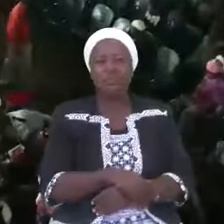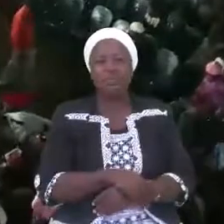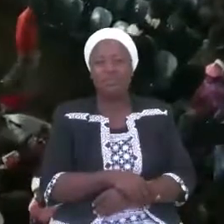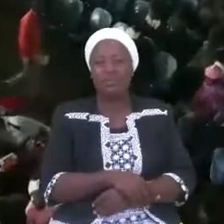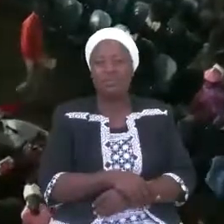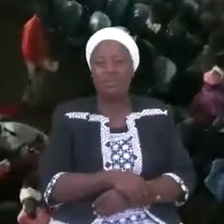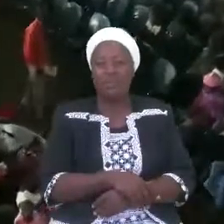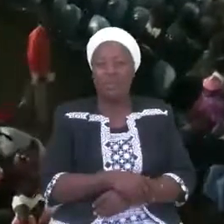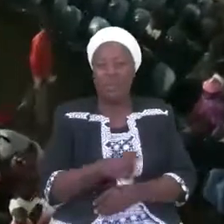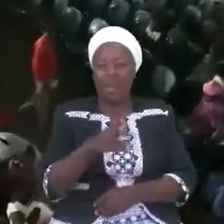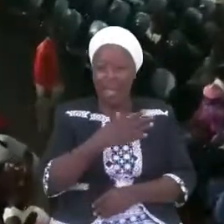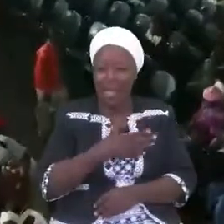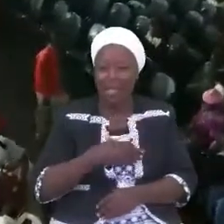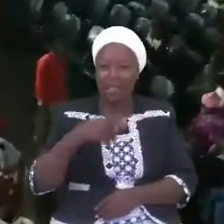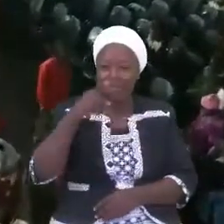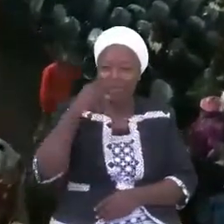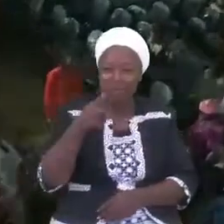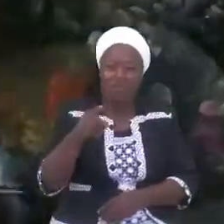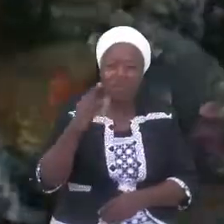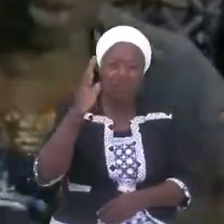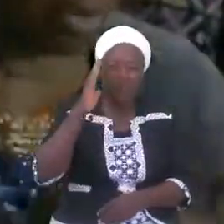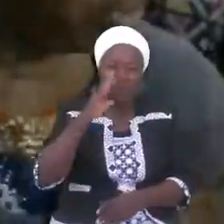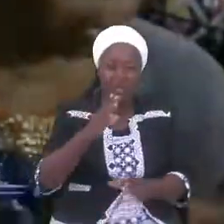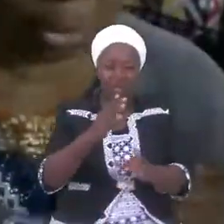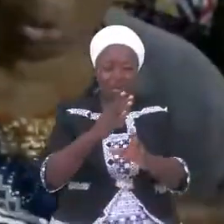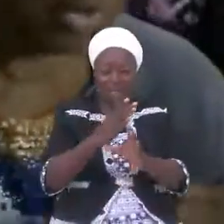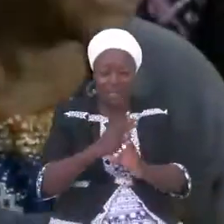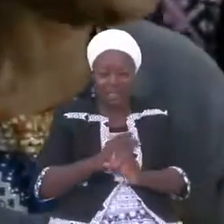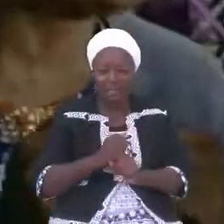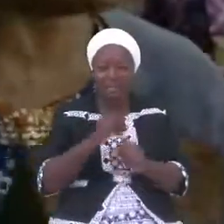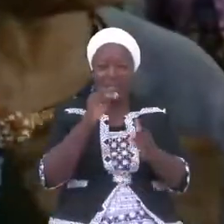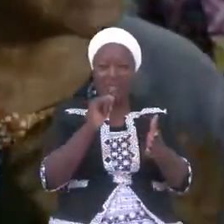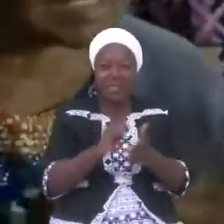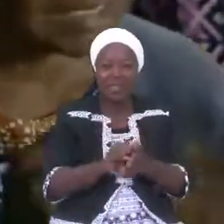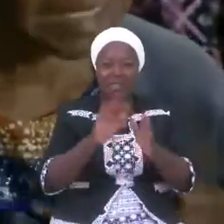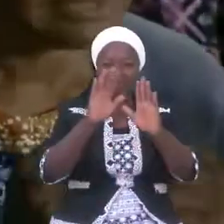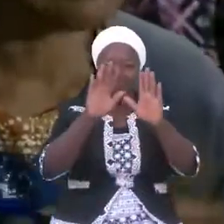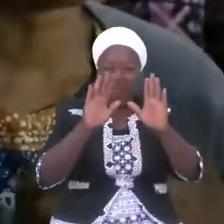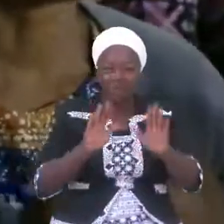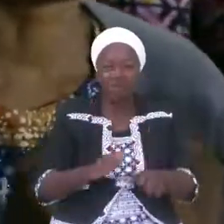The greatest blessing you are receiving here is that salvation of your soul.